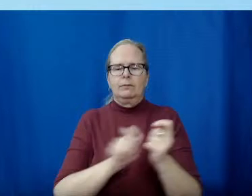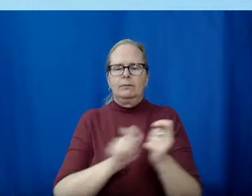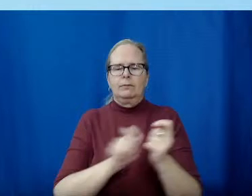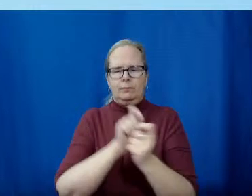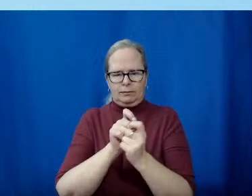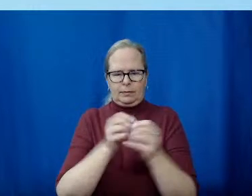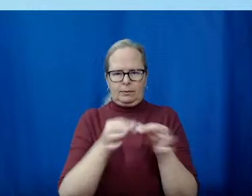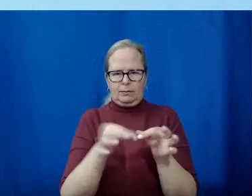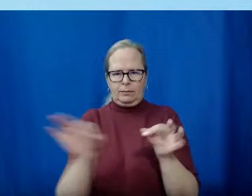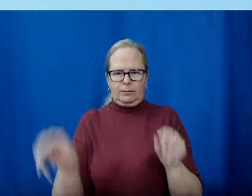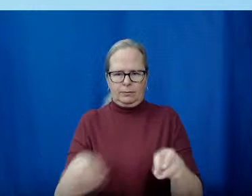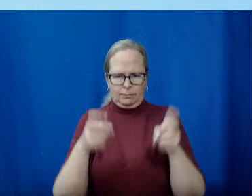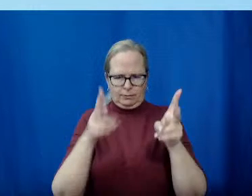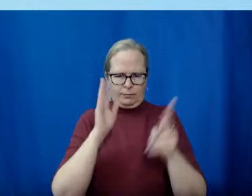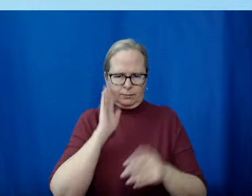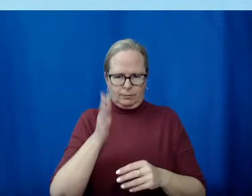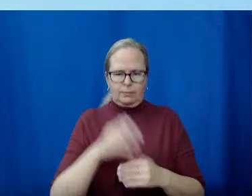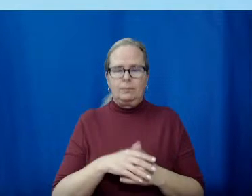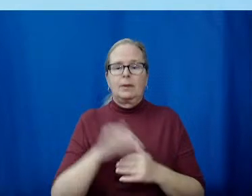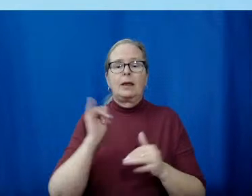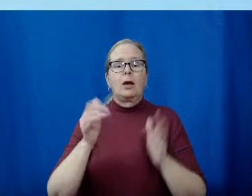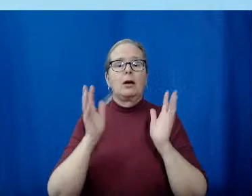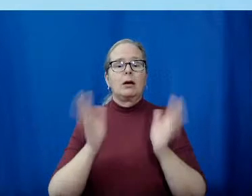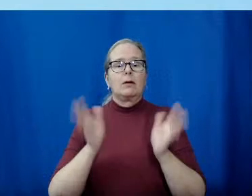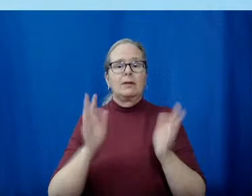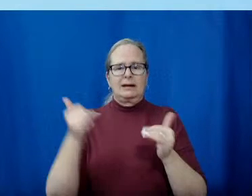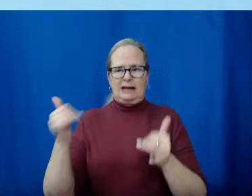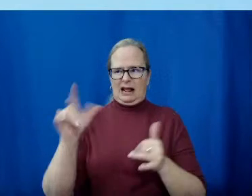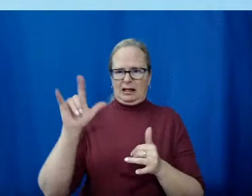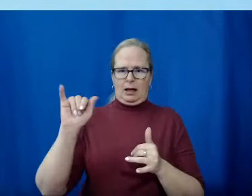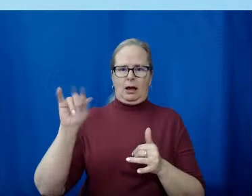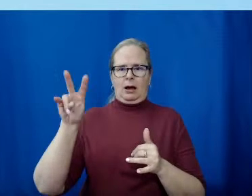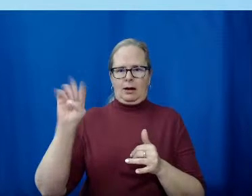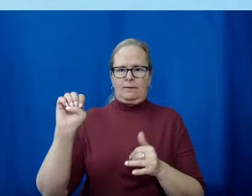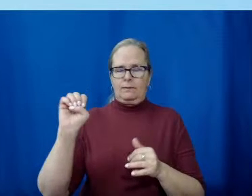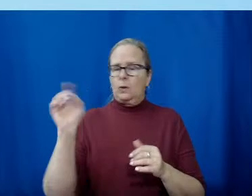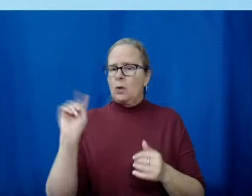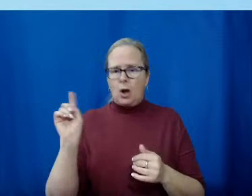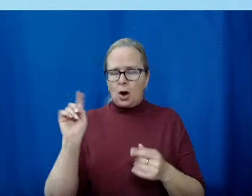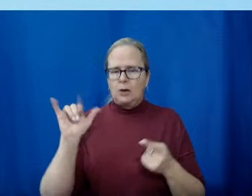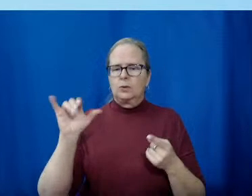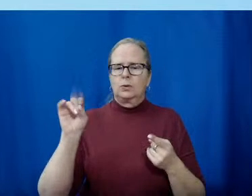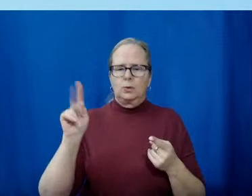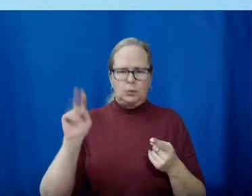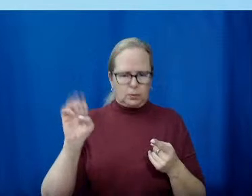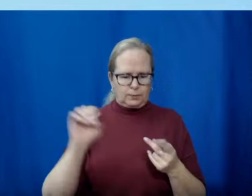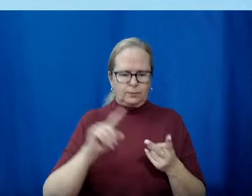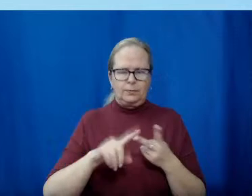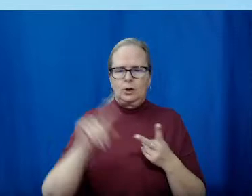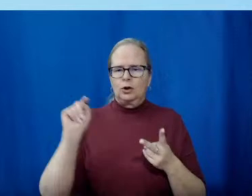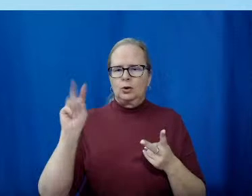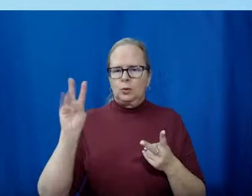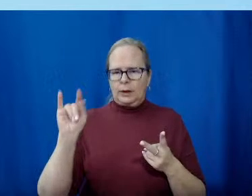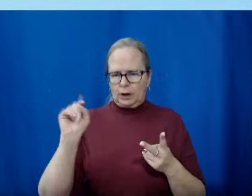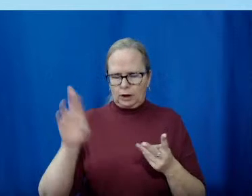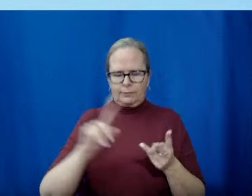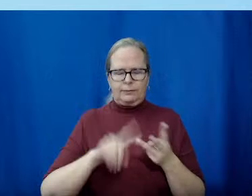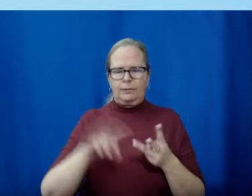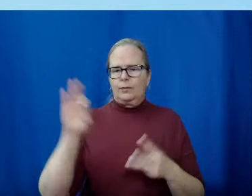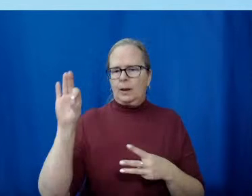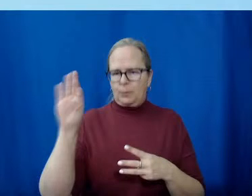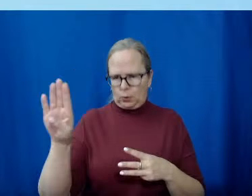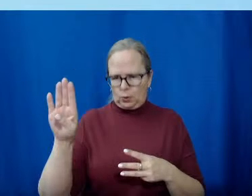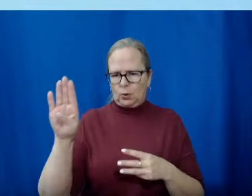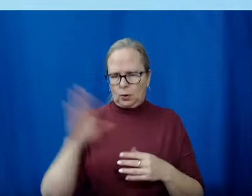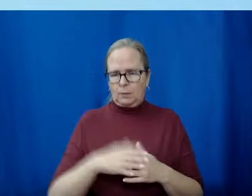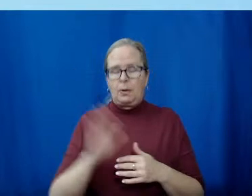YouTube, Twitter, and Facebook. The Protect Our Province COVID-19 briefing is a regular panel of doctors and experts. We will